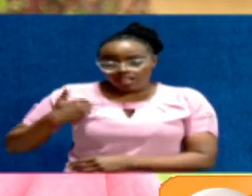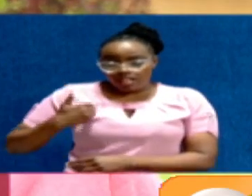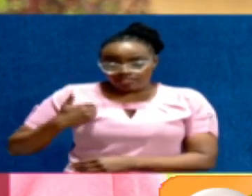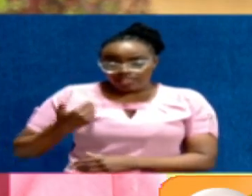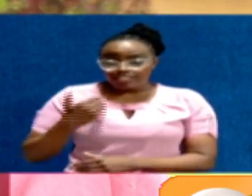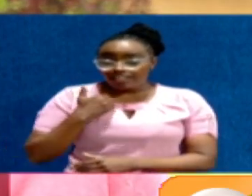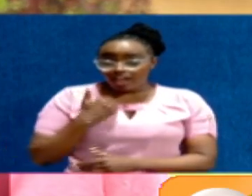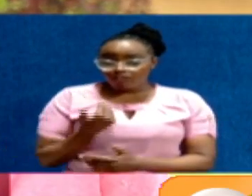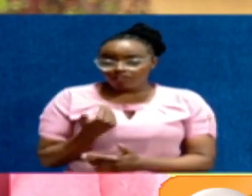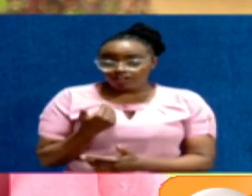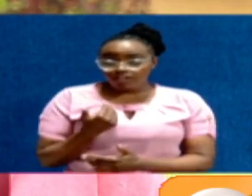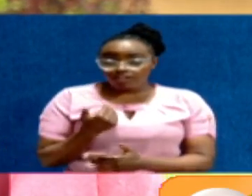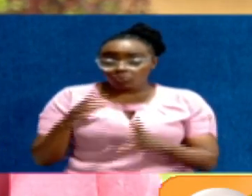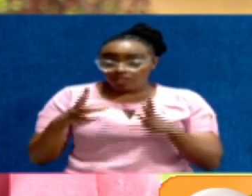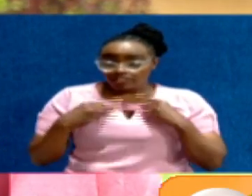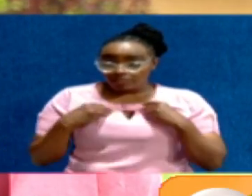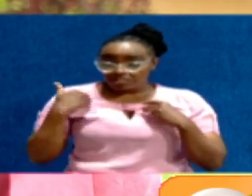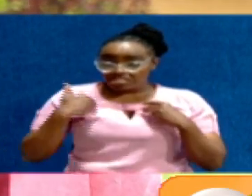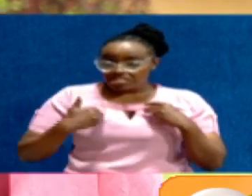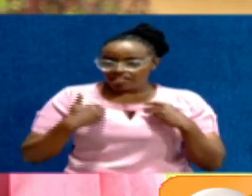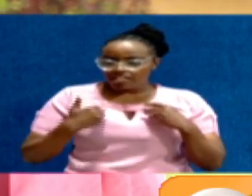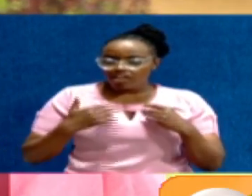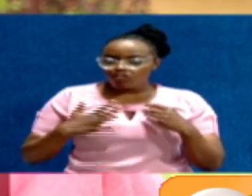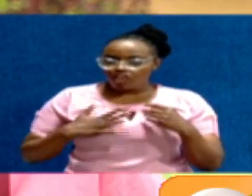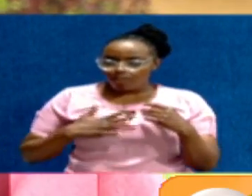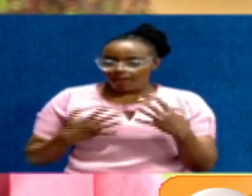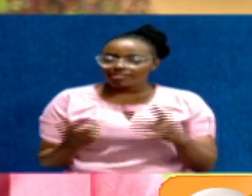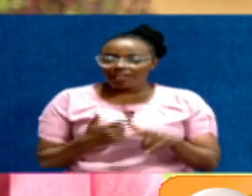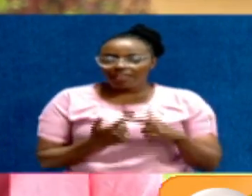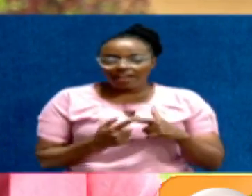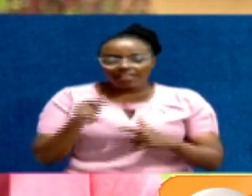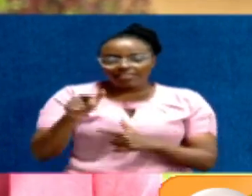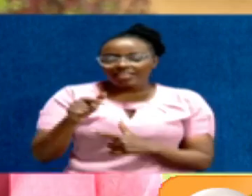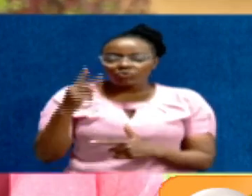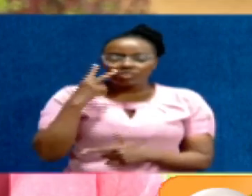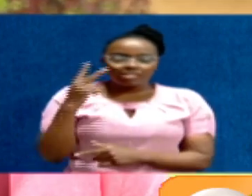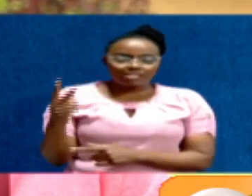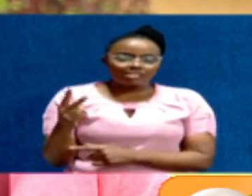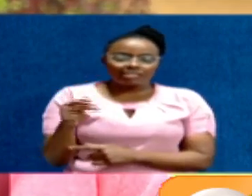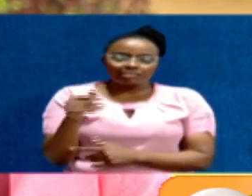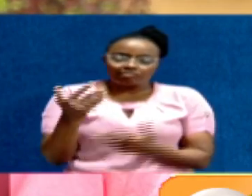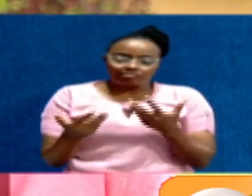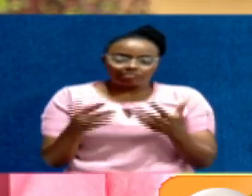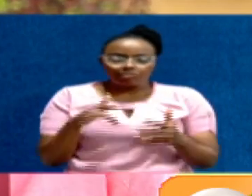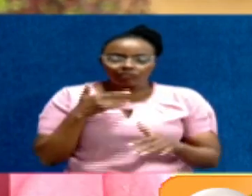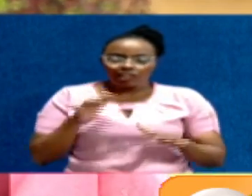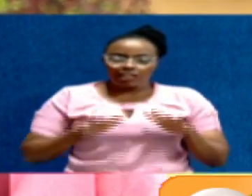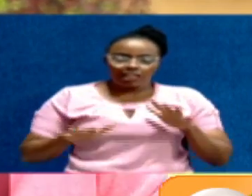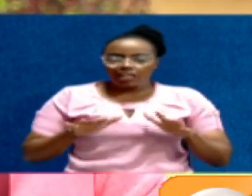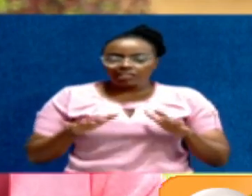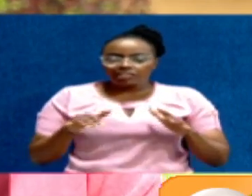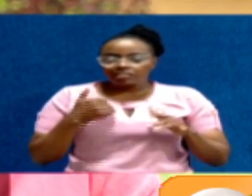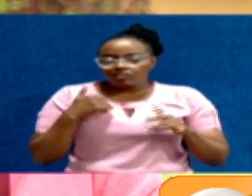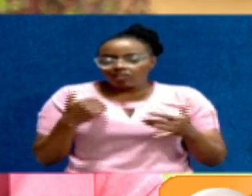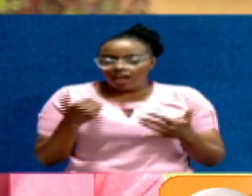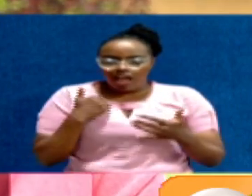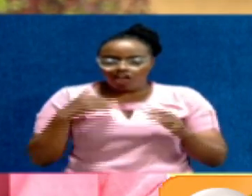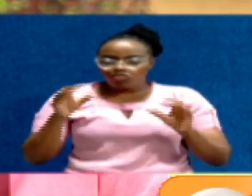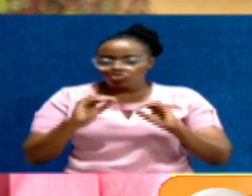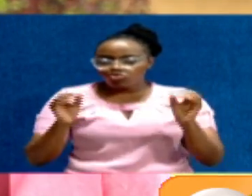hasa ya the breast. Ilikuwa anaona kidogo ni anakaa sasa